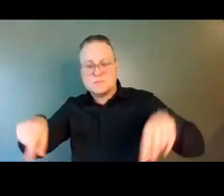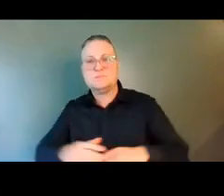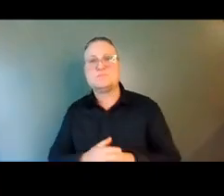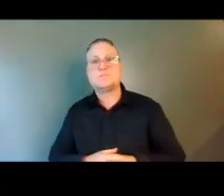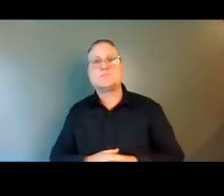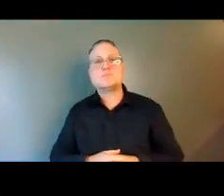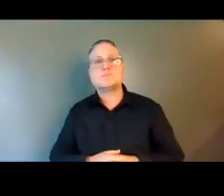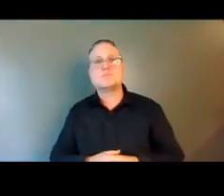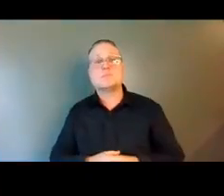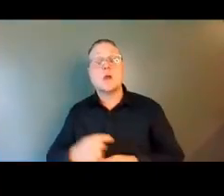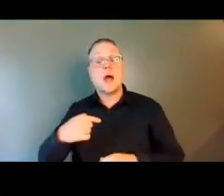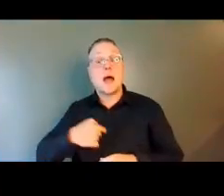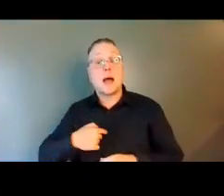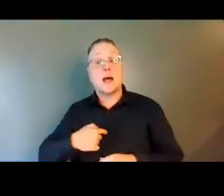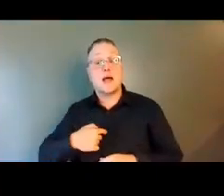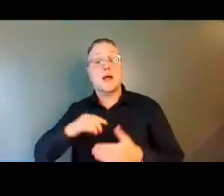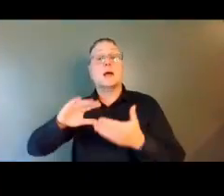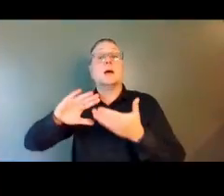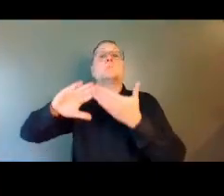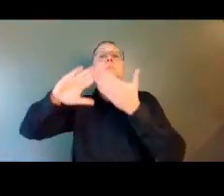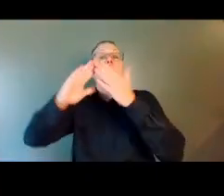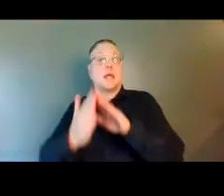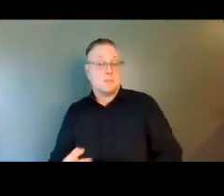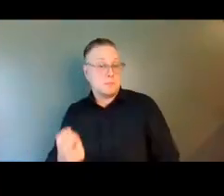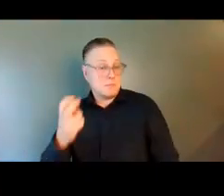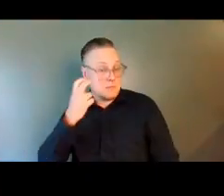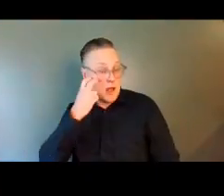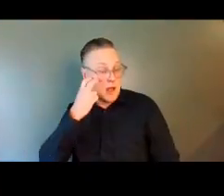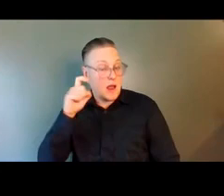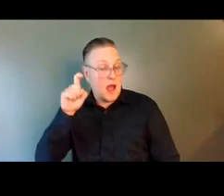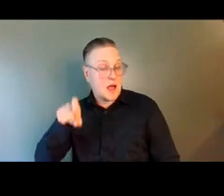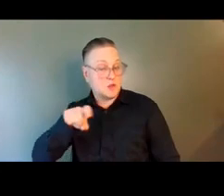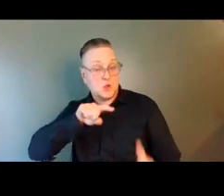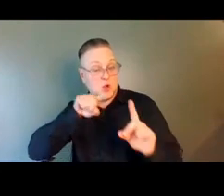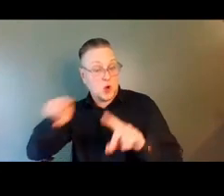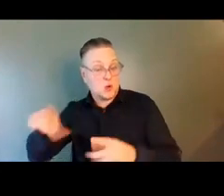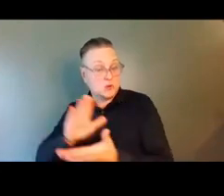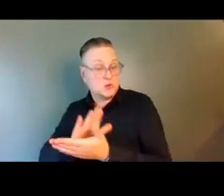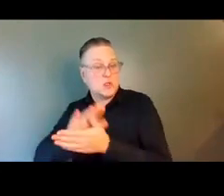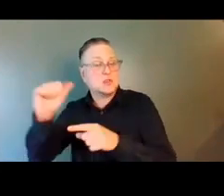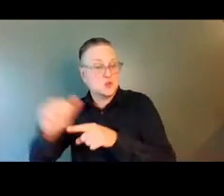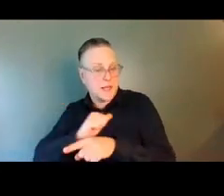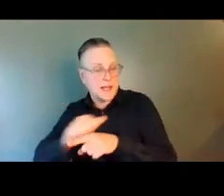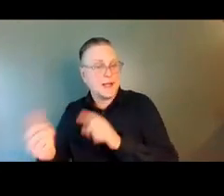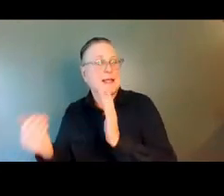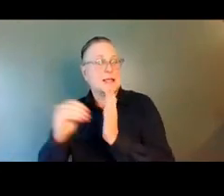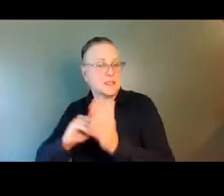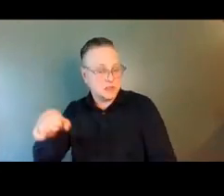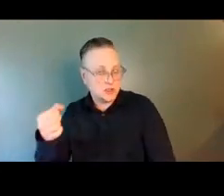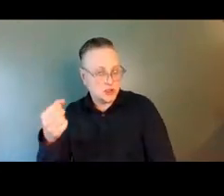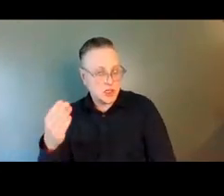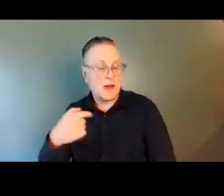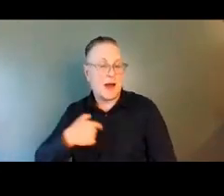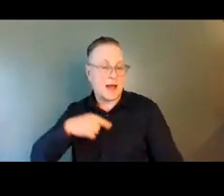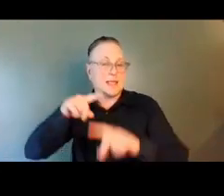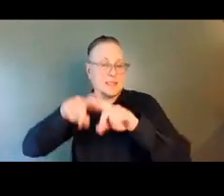going to school and retraining for job prospects, I heavily relied on Title